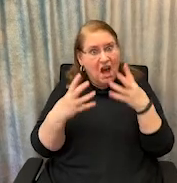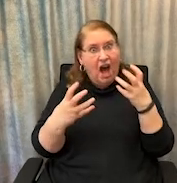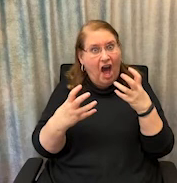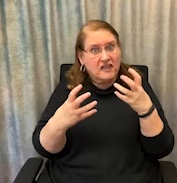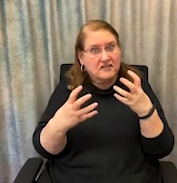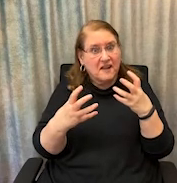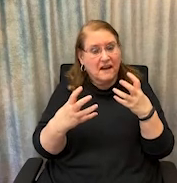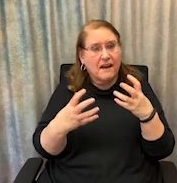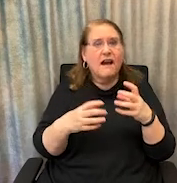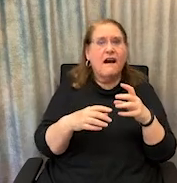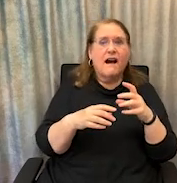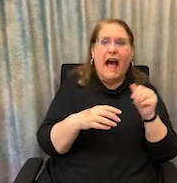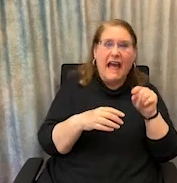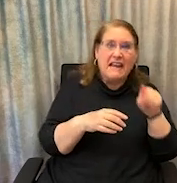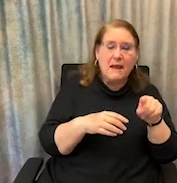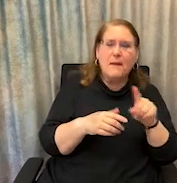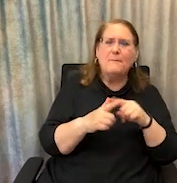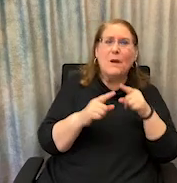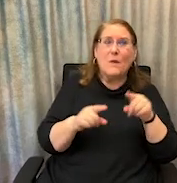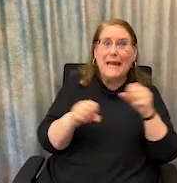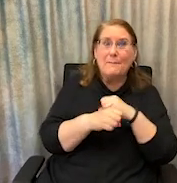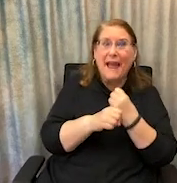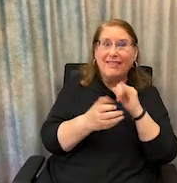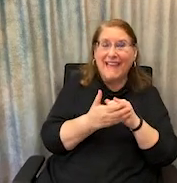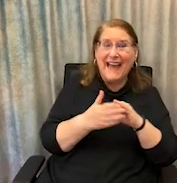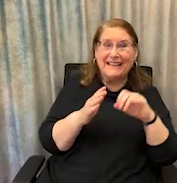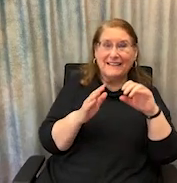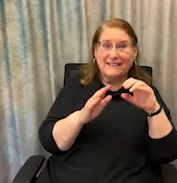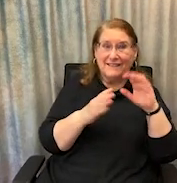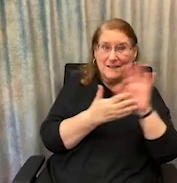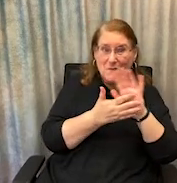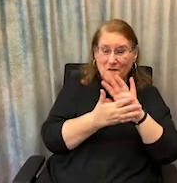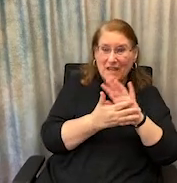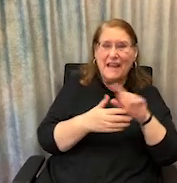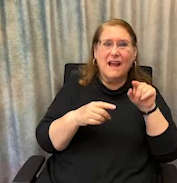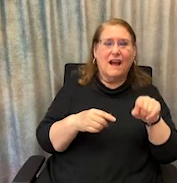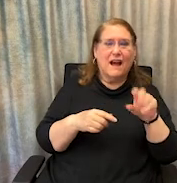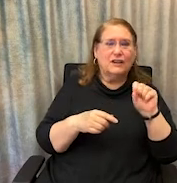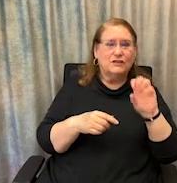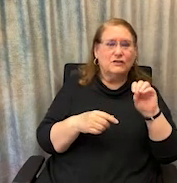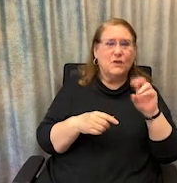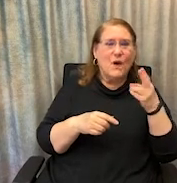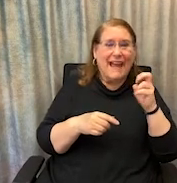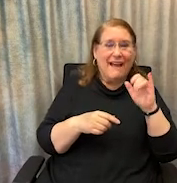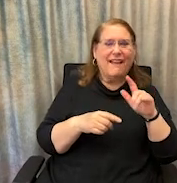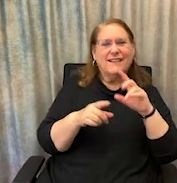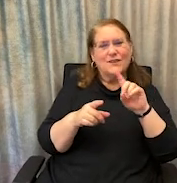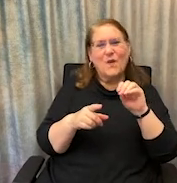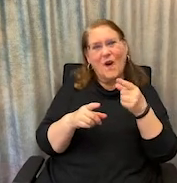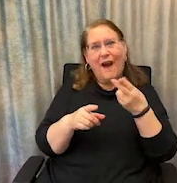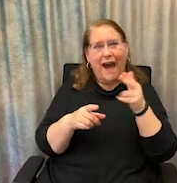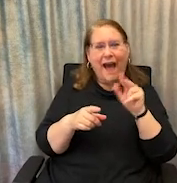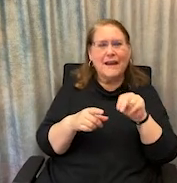when Dohan played the scene, he was so emotional. And after, when I said cut, everybody went to him and hugged him,